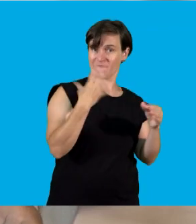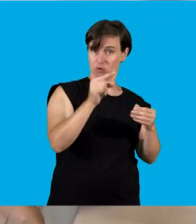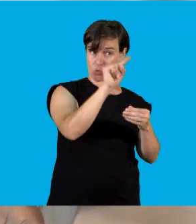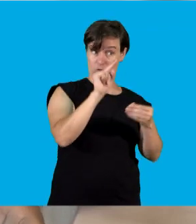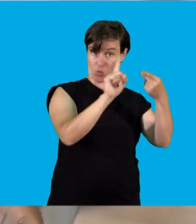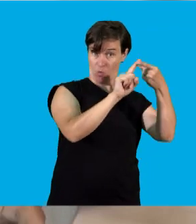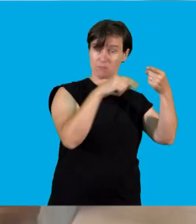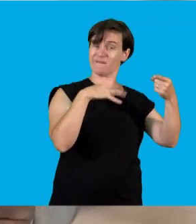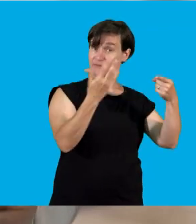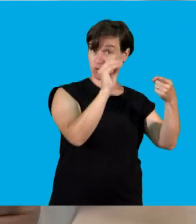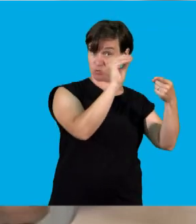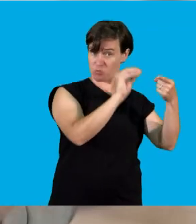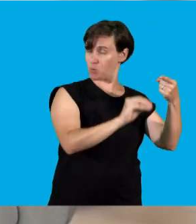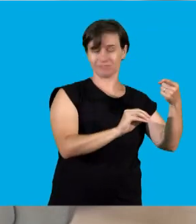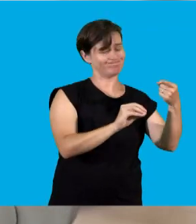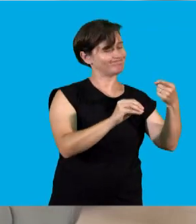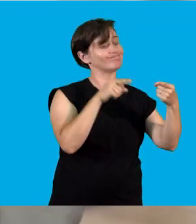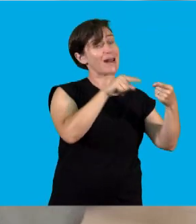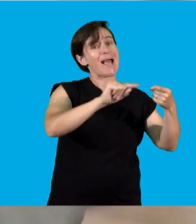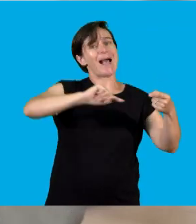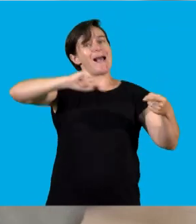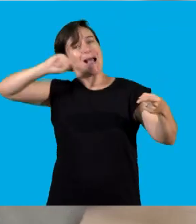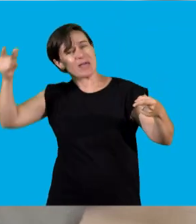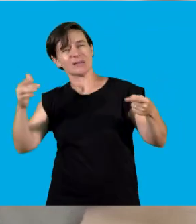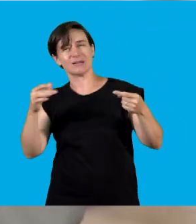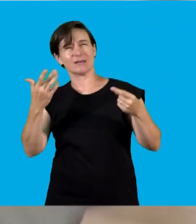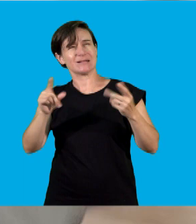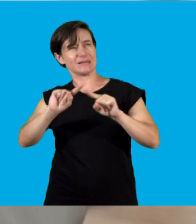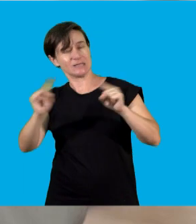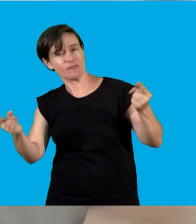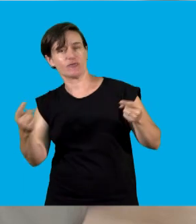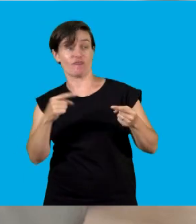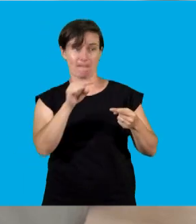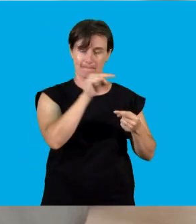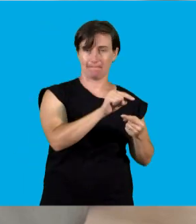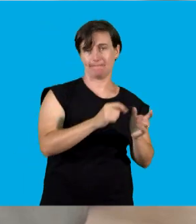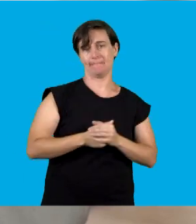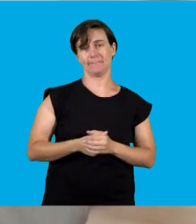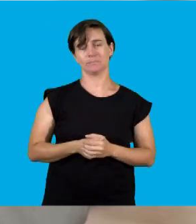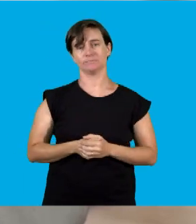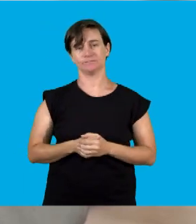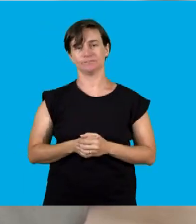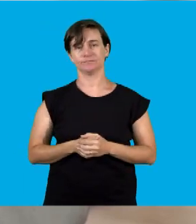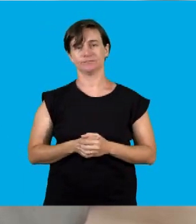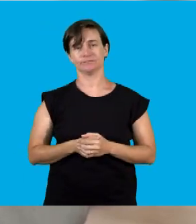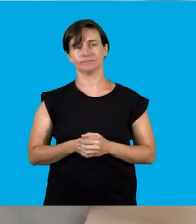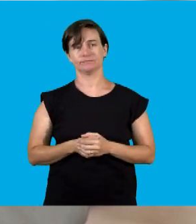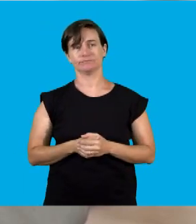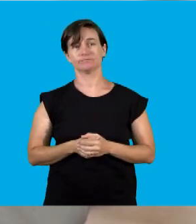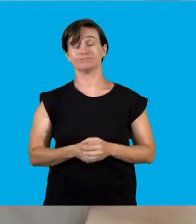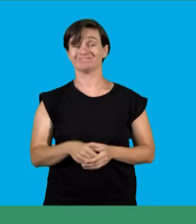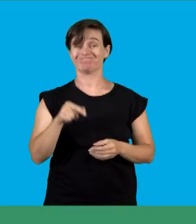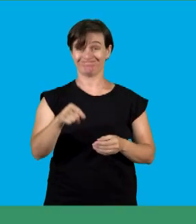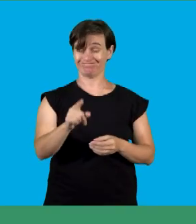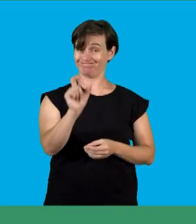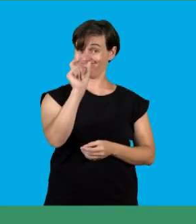mentioned in number one, not the ones that we've identified. Explain other. Right, so when you're explaining